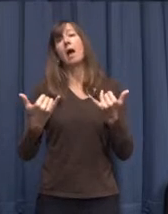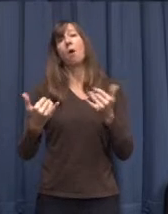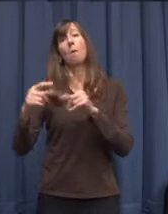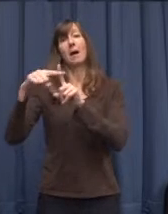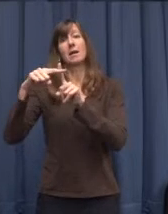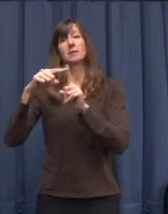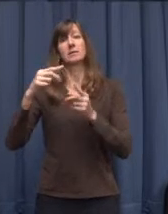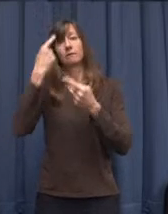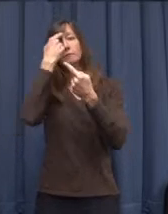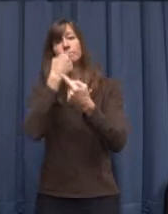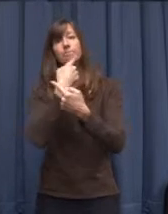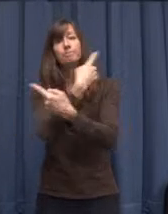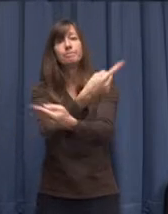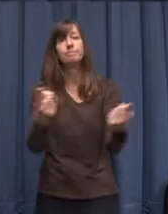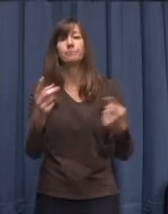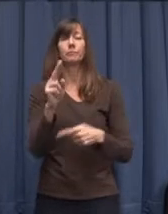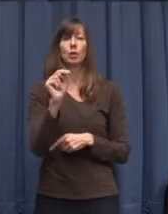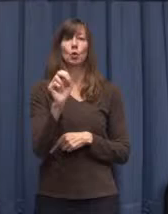two